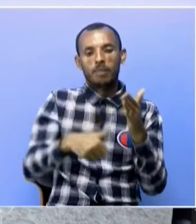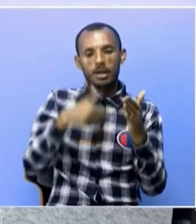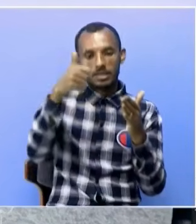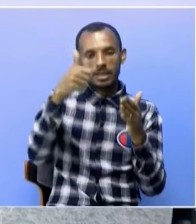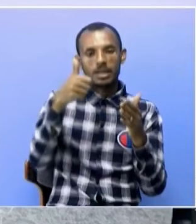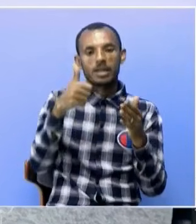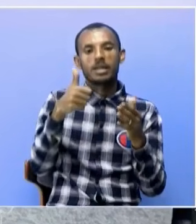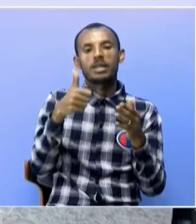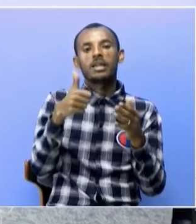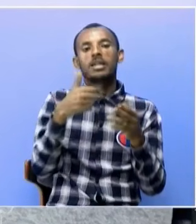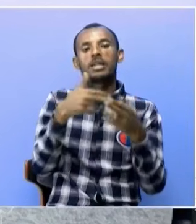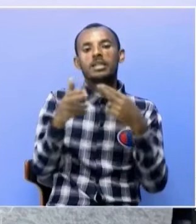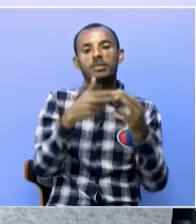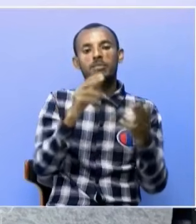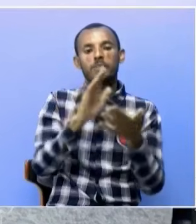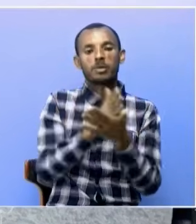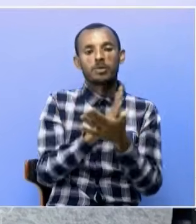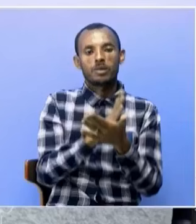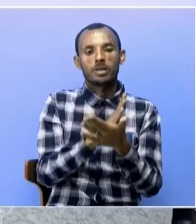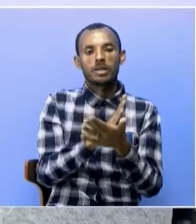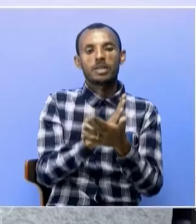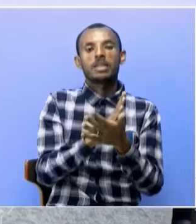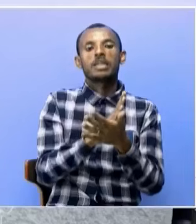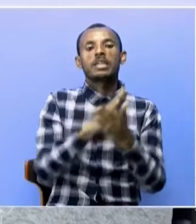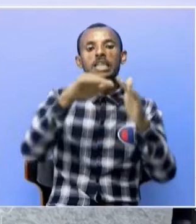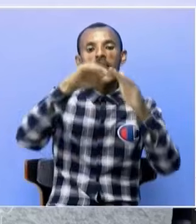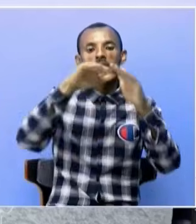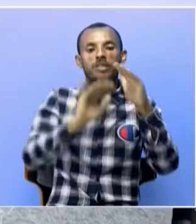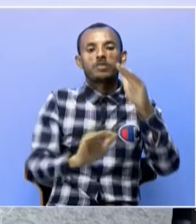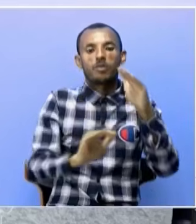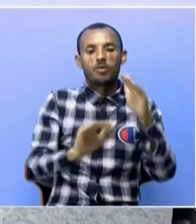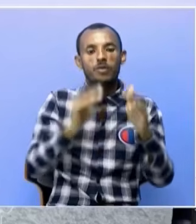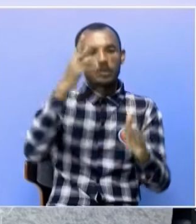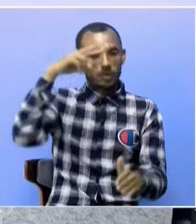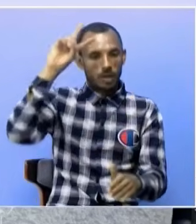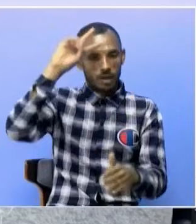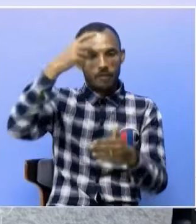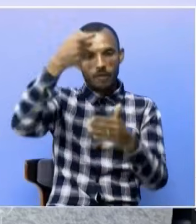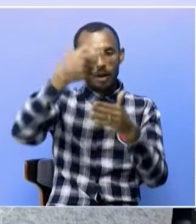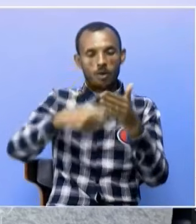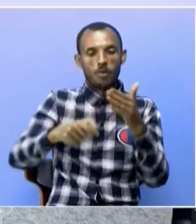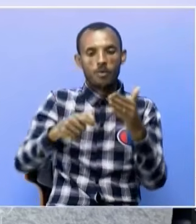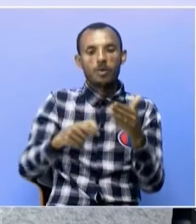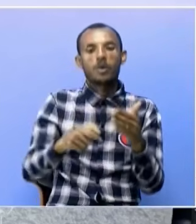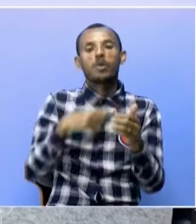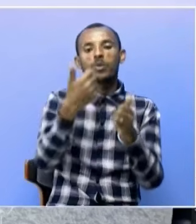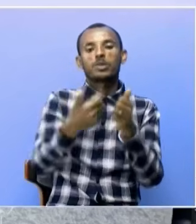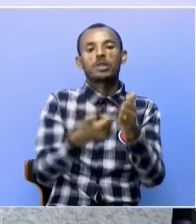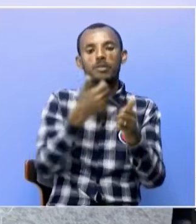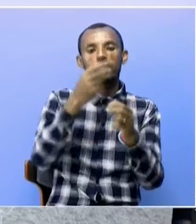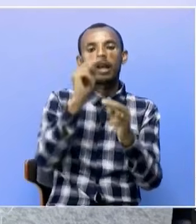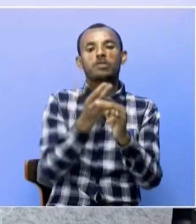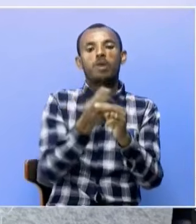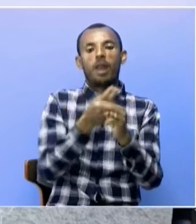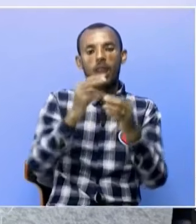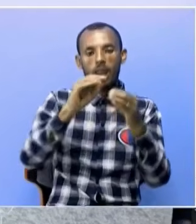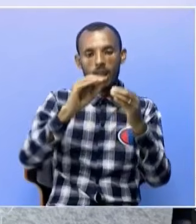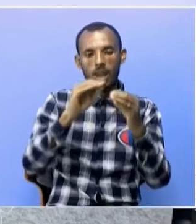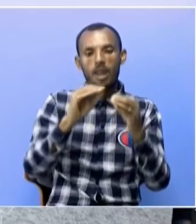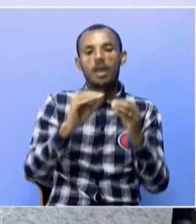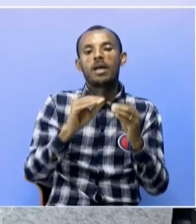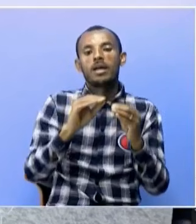relationship between the difference of the squared values of a certain consecutive natural number. Here